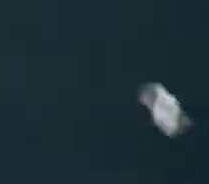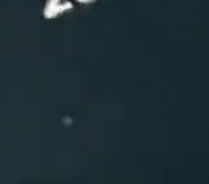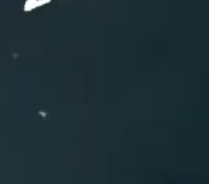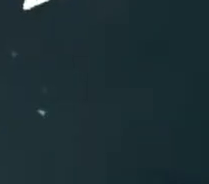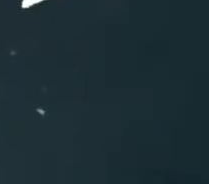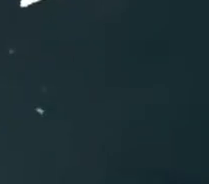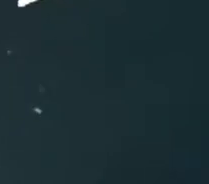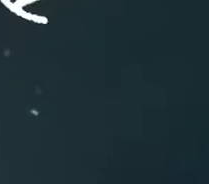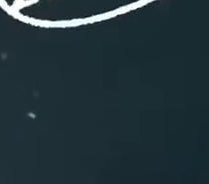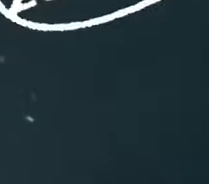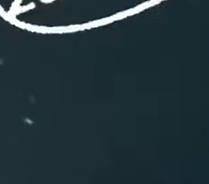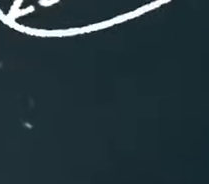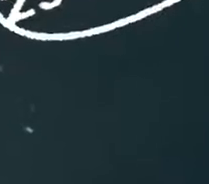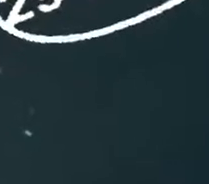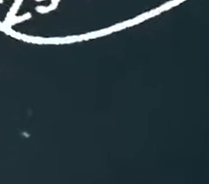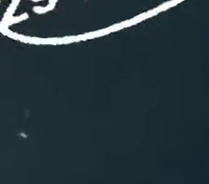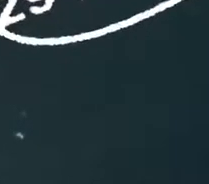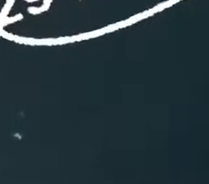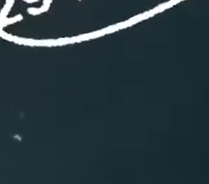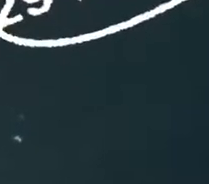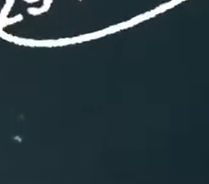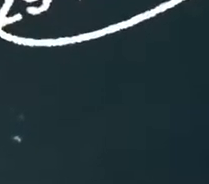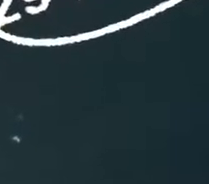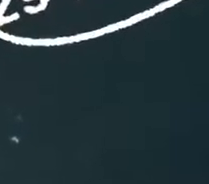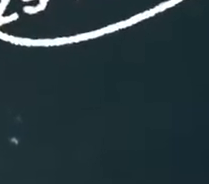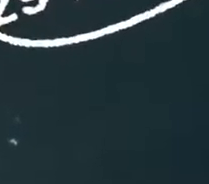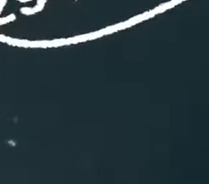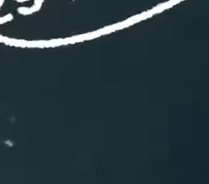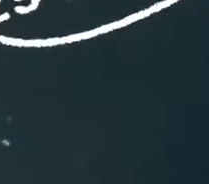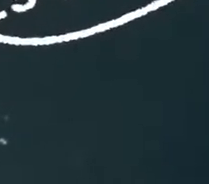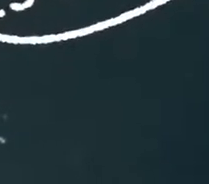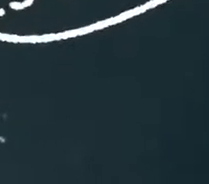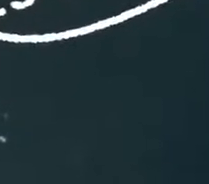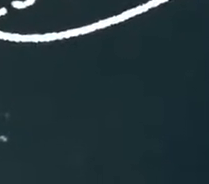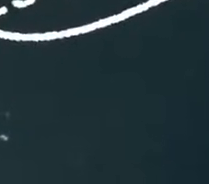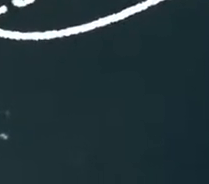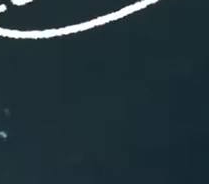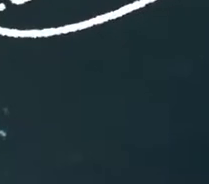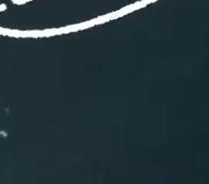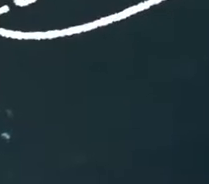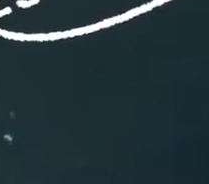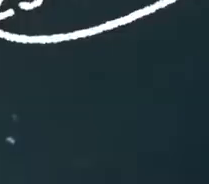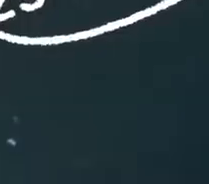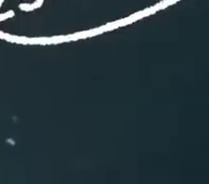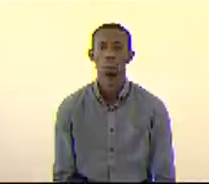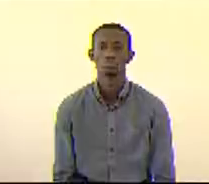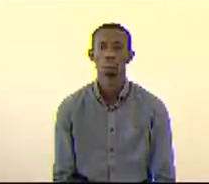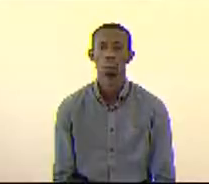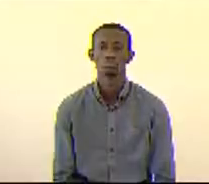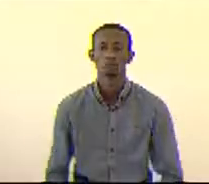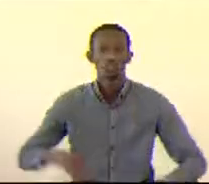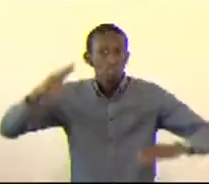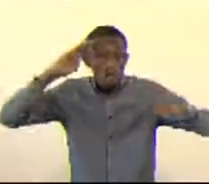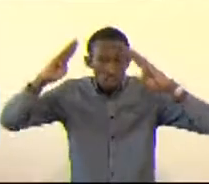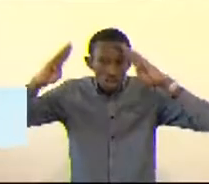Welcome to Study Time, a televised home learning program produced by Rwanda Education Board. Hello,